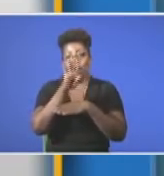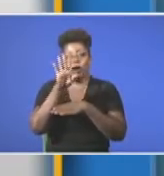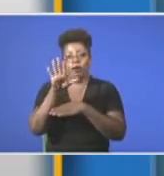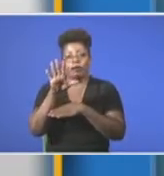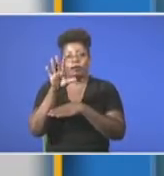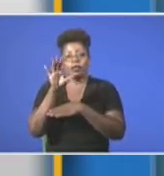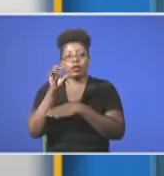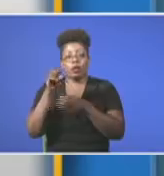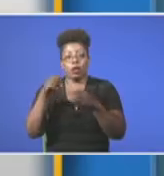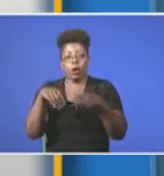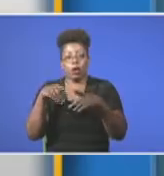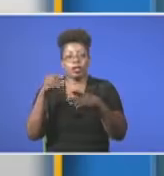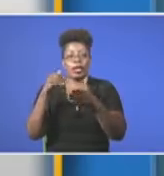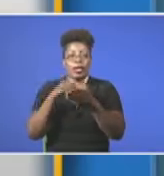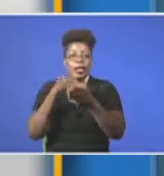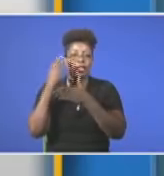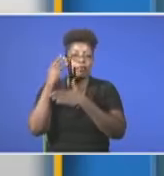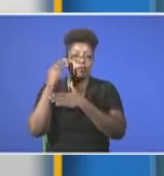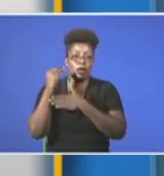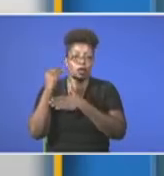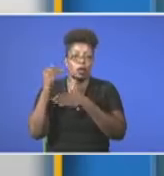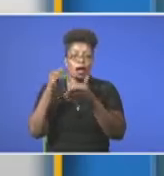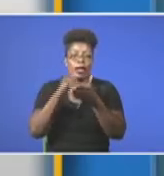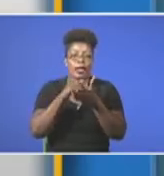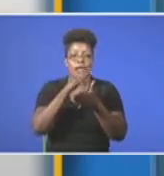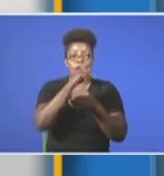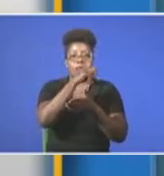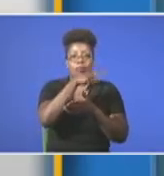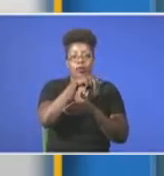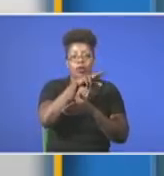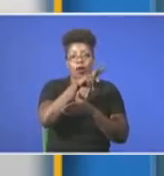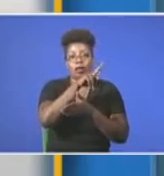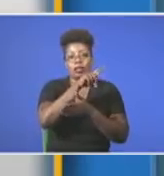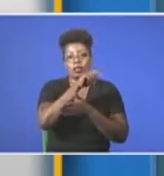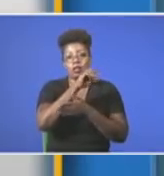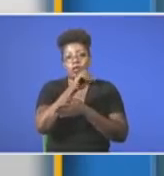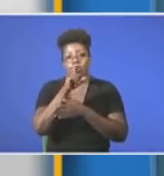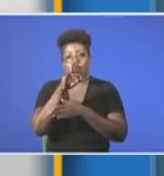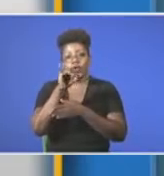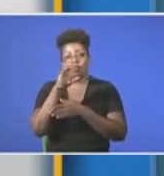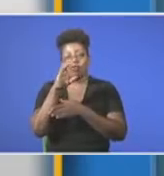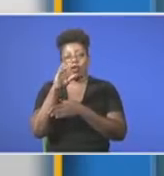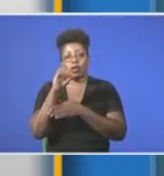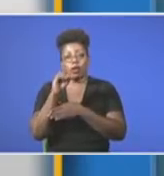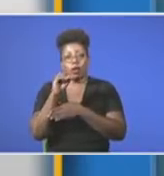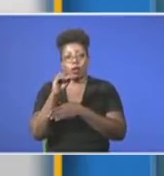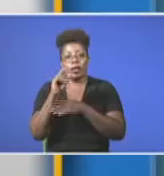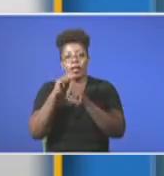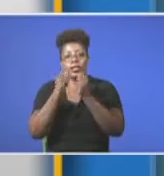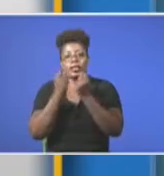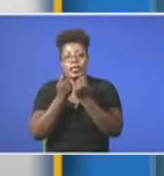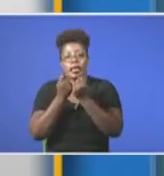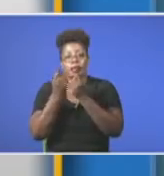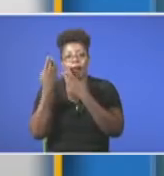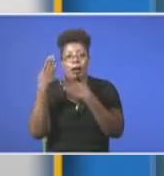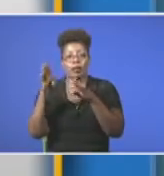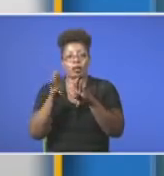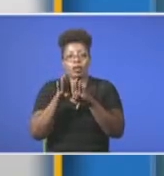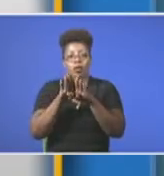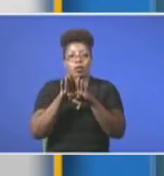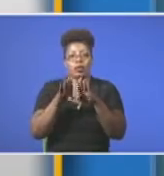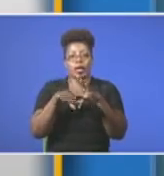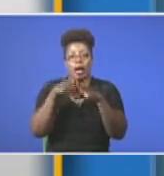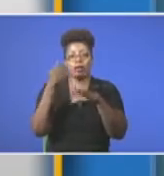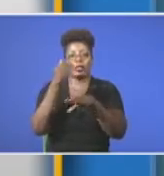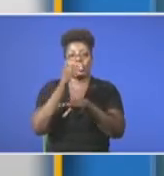Mexico, combined with Puerto Rico's 113-20 thumping of Costa Rica at 0-2. Team Bahamas will close out pool play